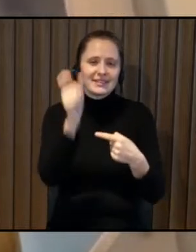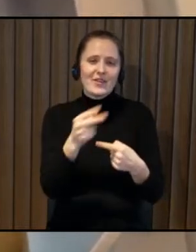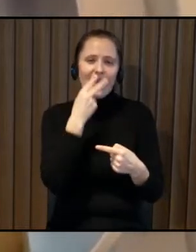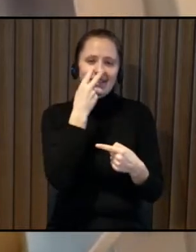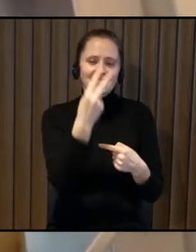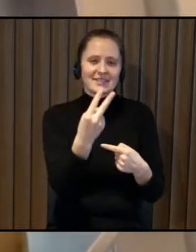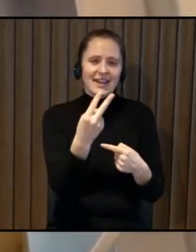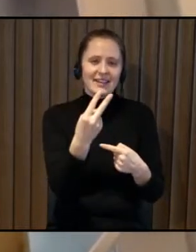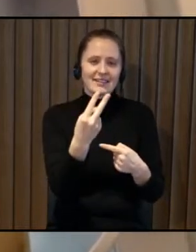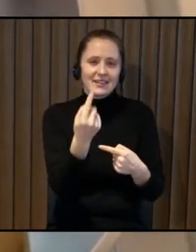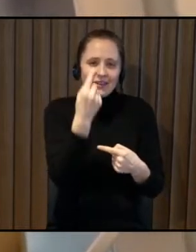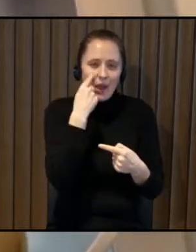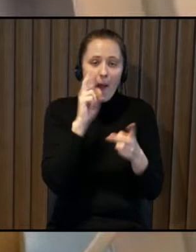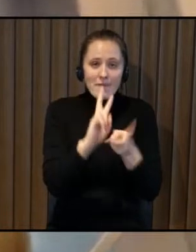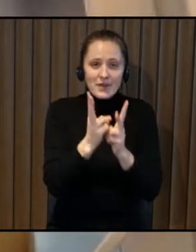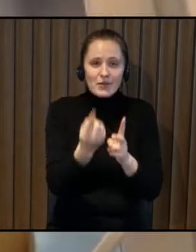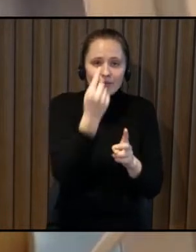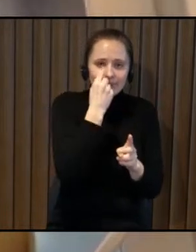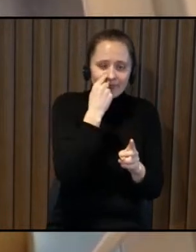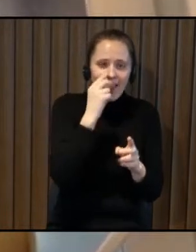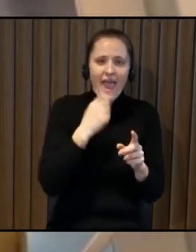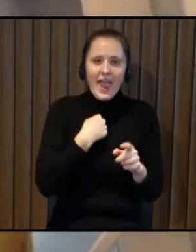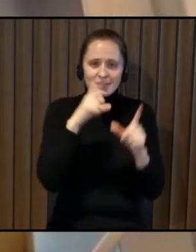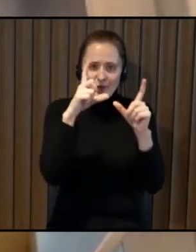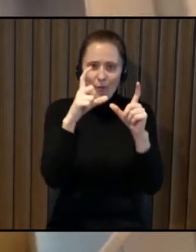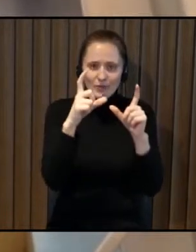For example, the thing that a person sees